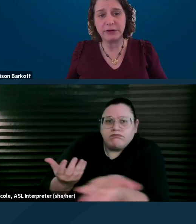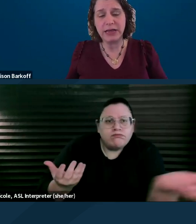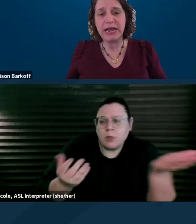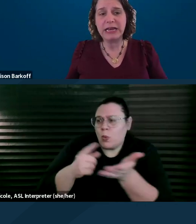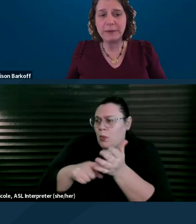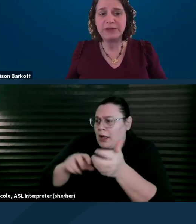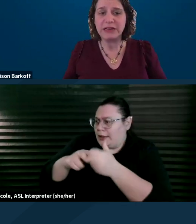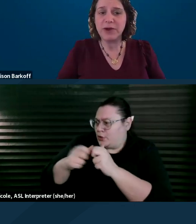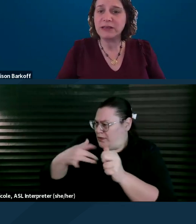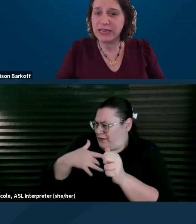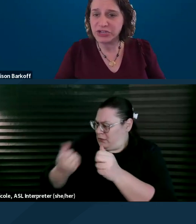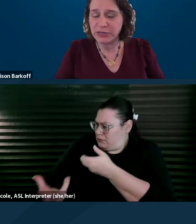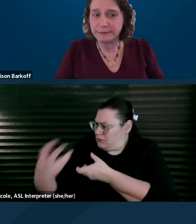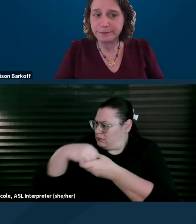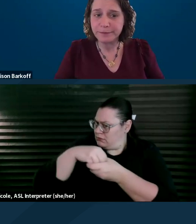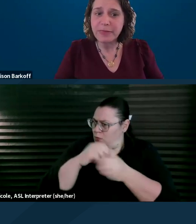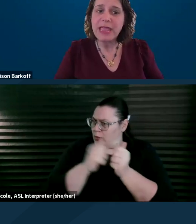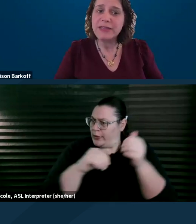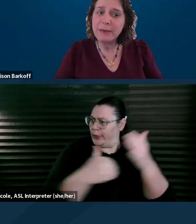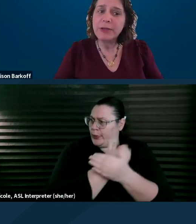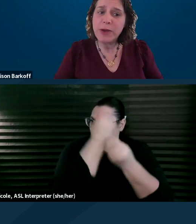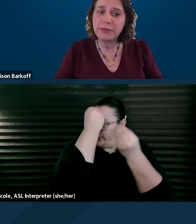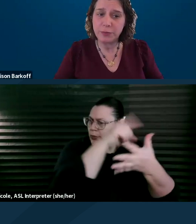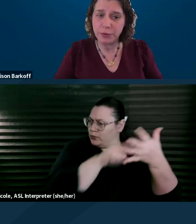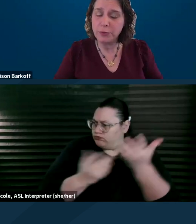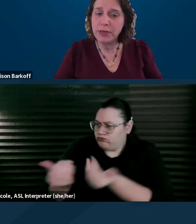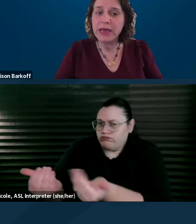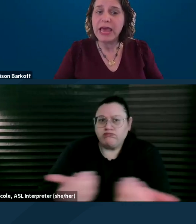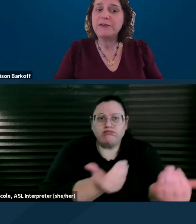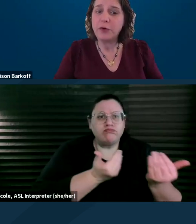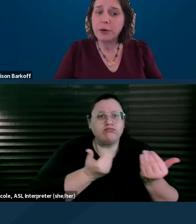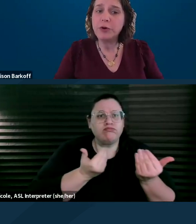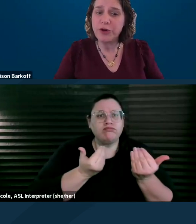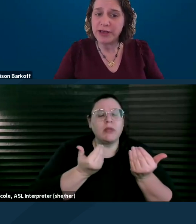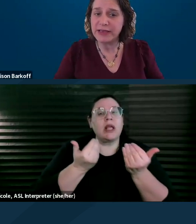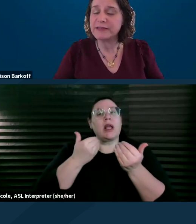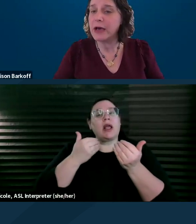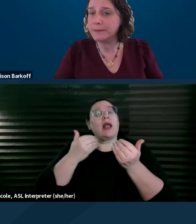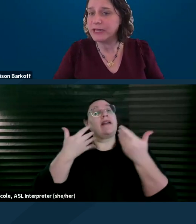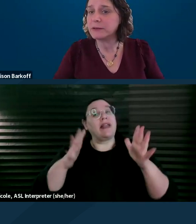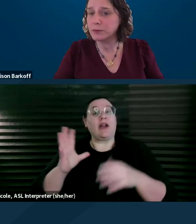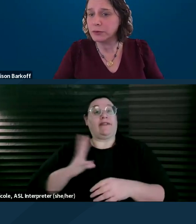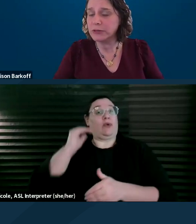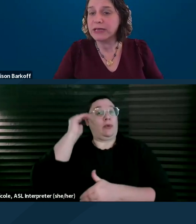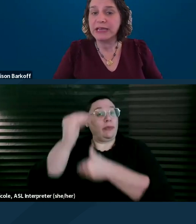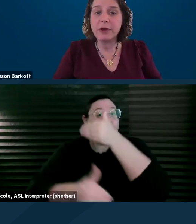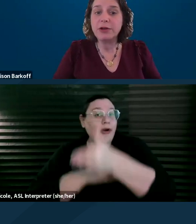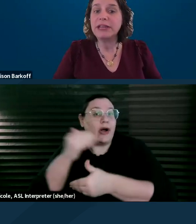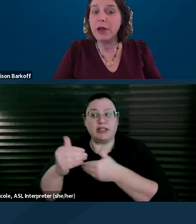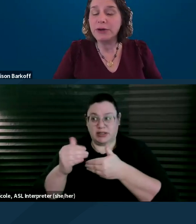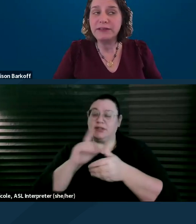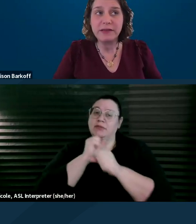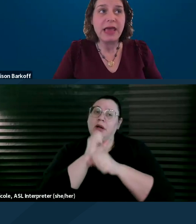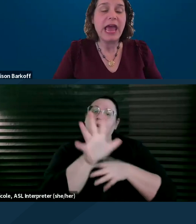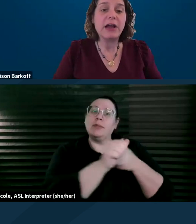to be covered in an updated regulation. And then we went through a formal process to update the rule. It's